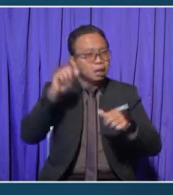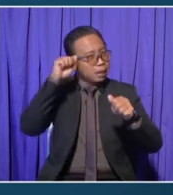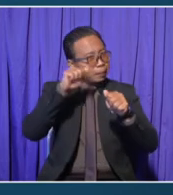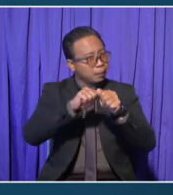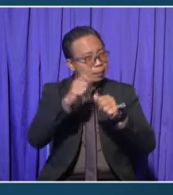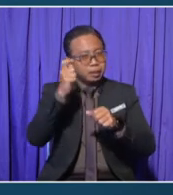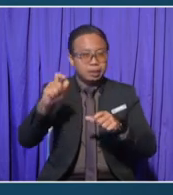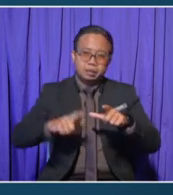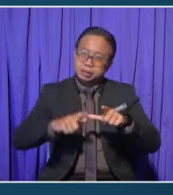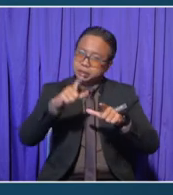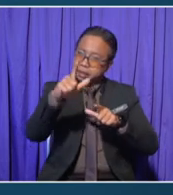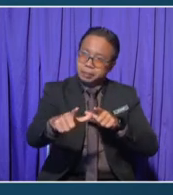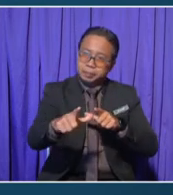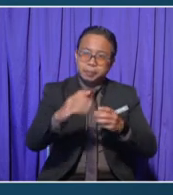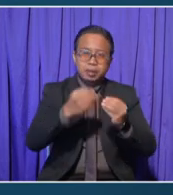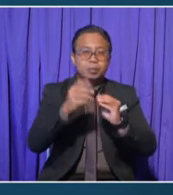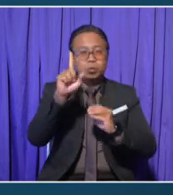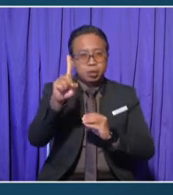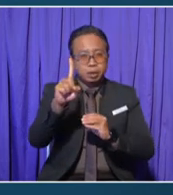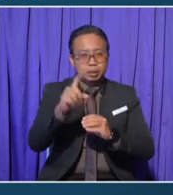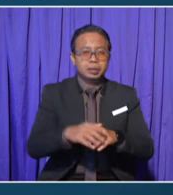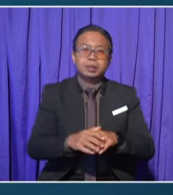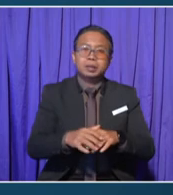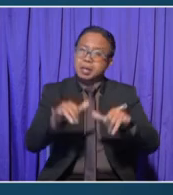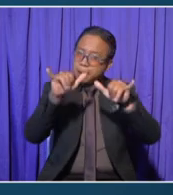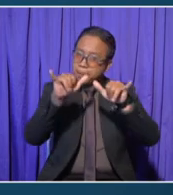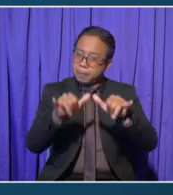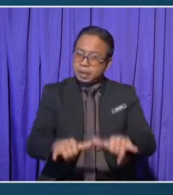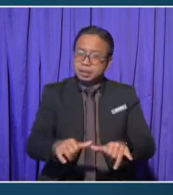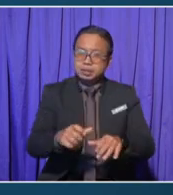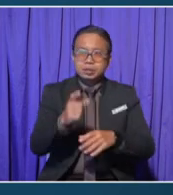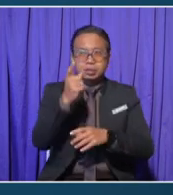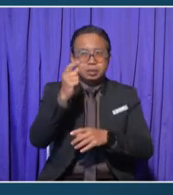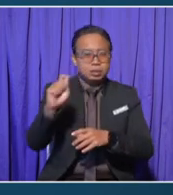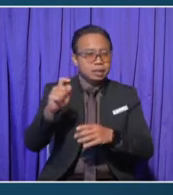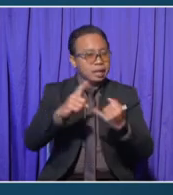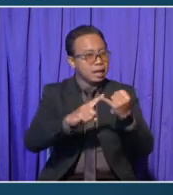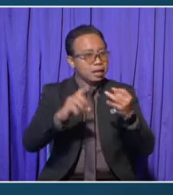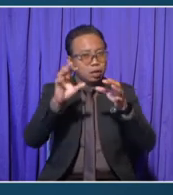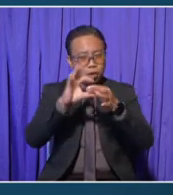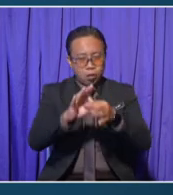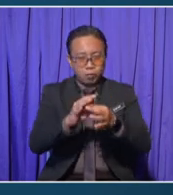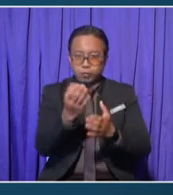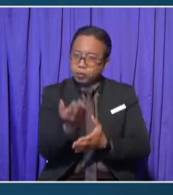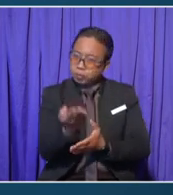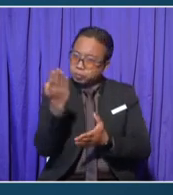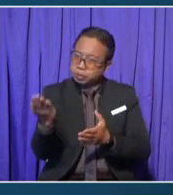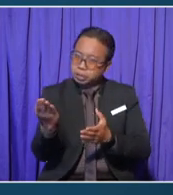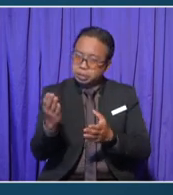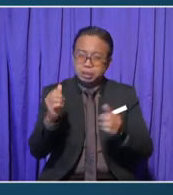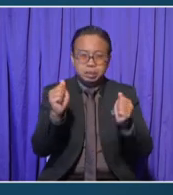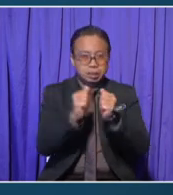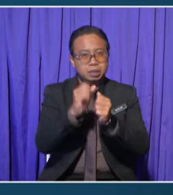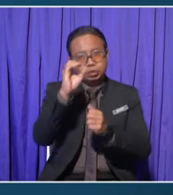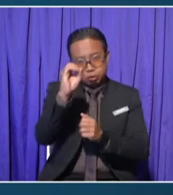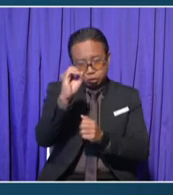Remember the steps. Number 1. Place the end of an object in line with the zero mark.